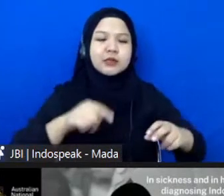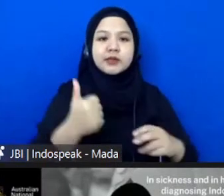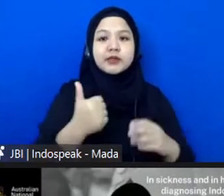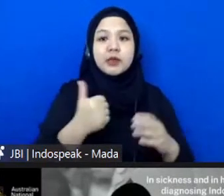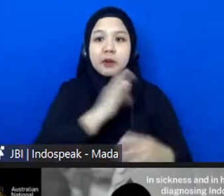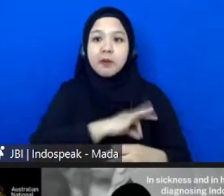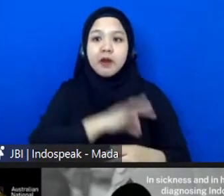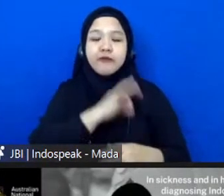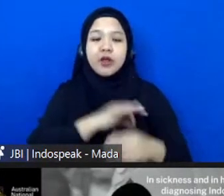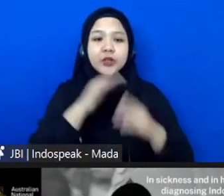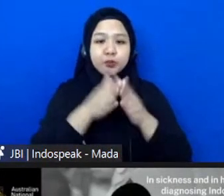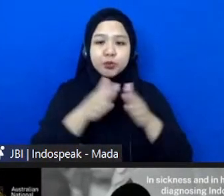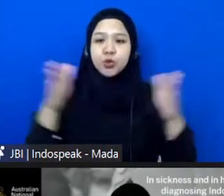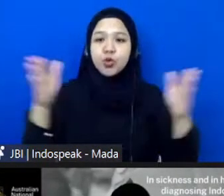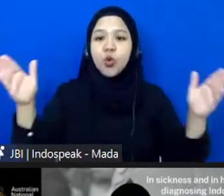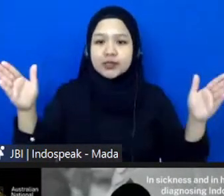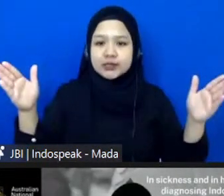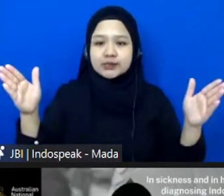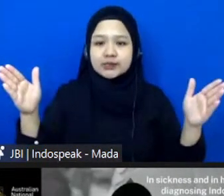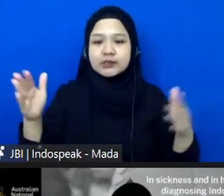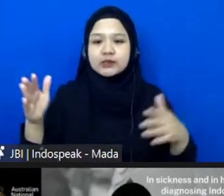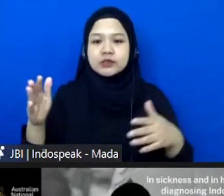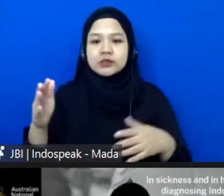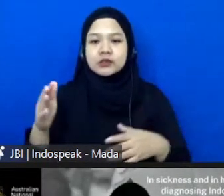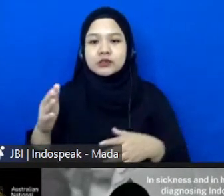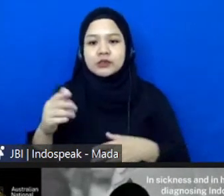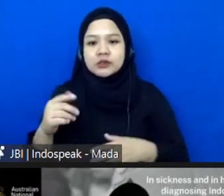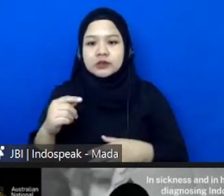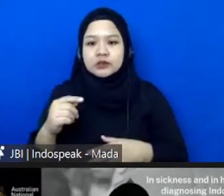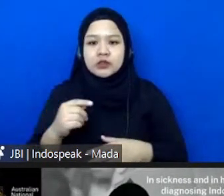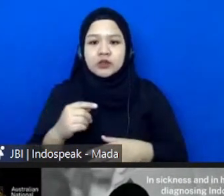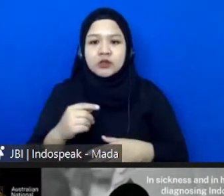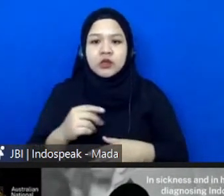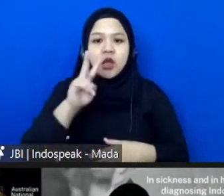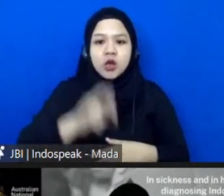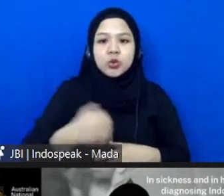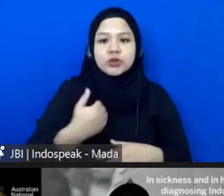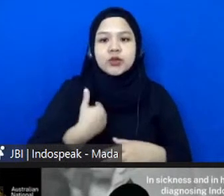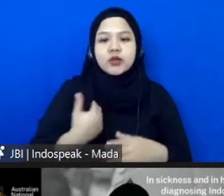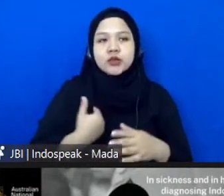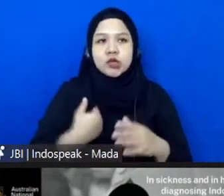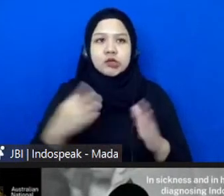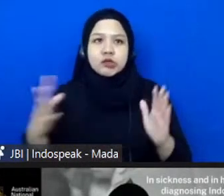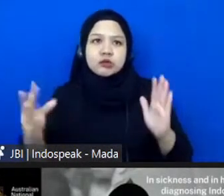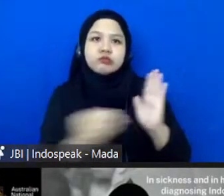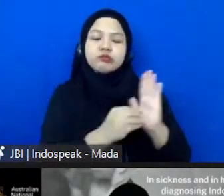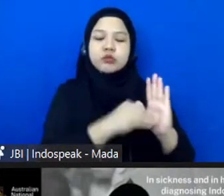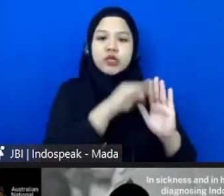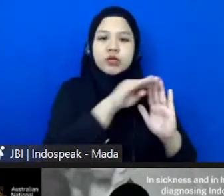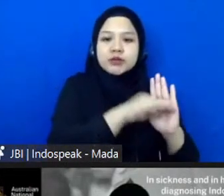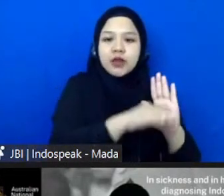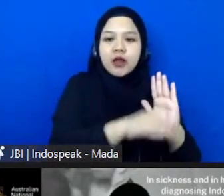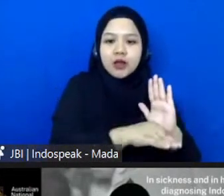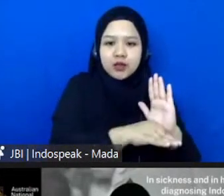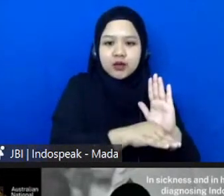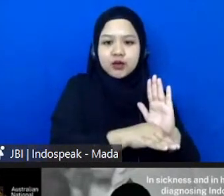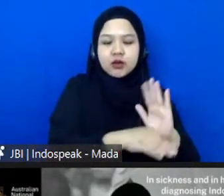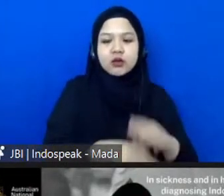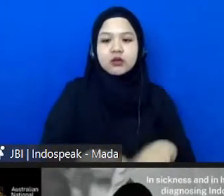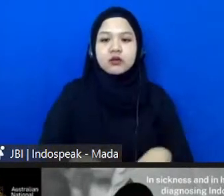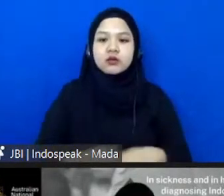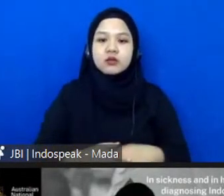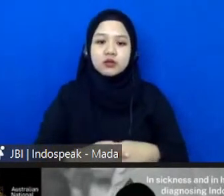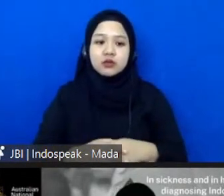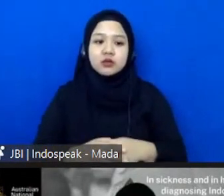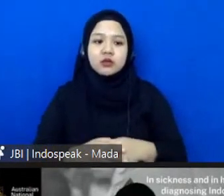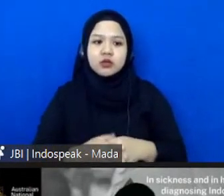that means that somehow it has a policy component in it. And if there's a clearer pathway, what